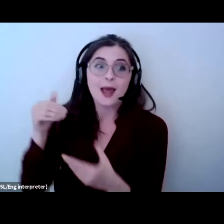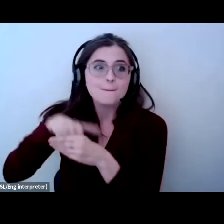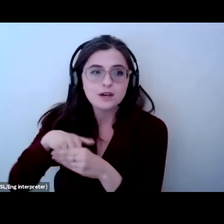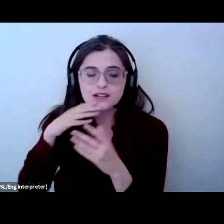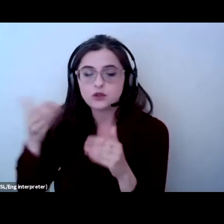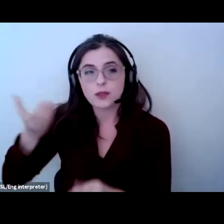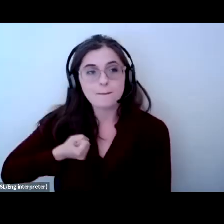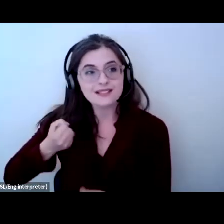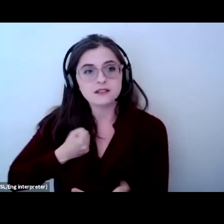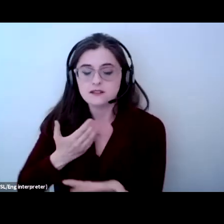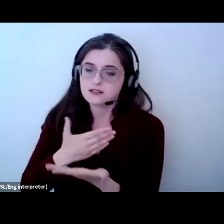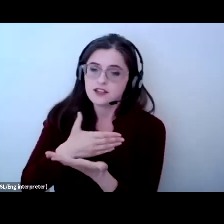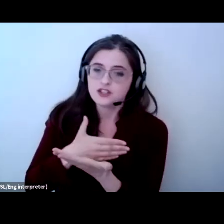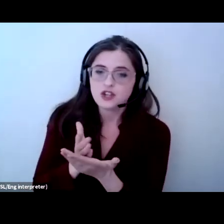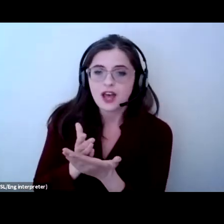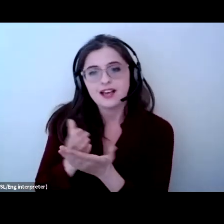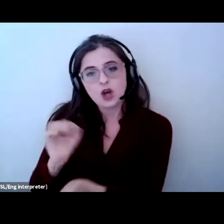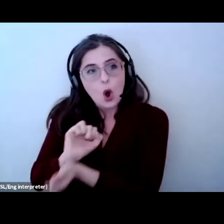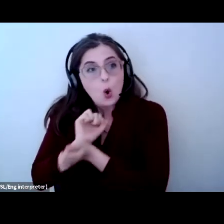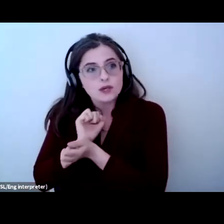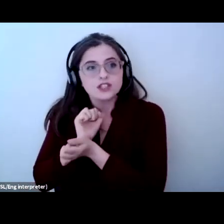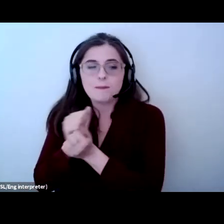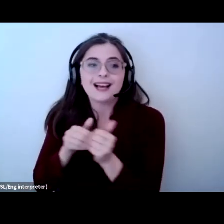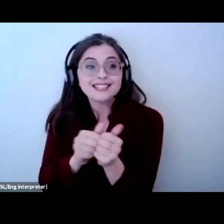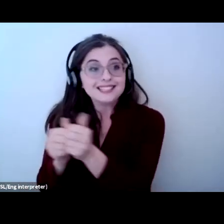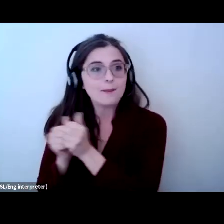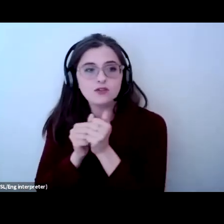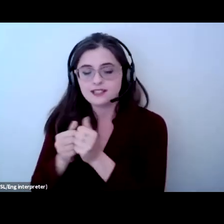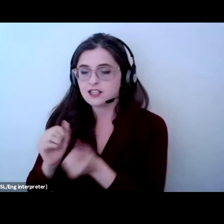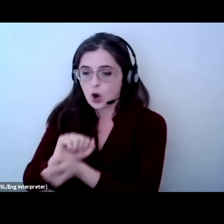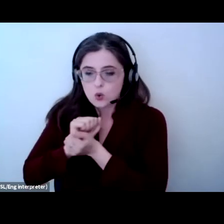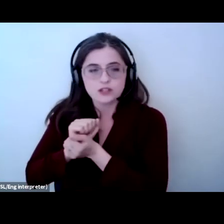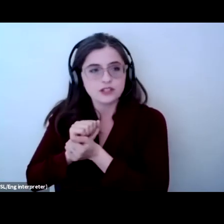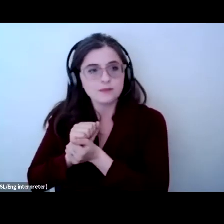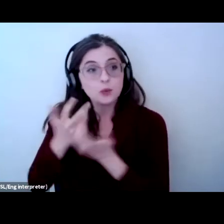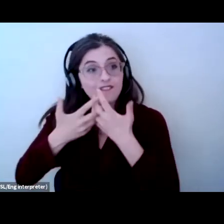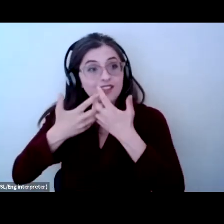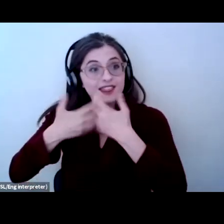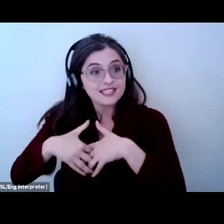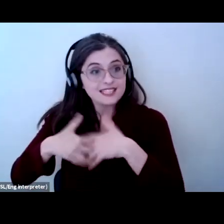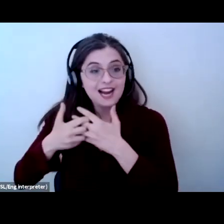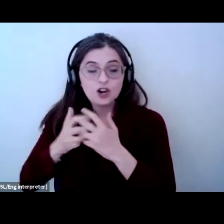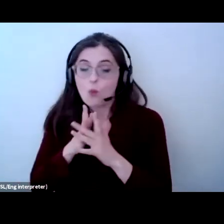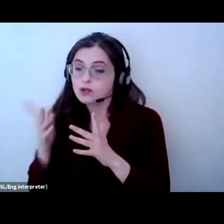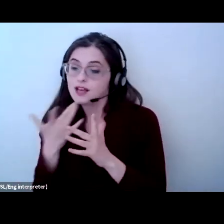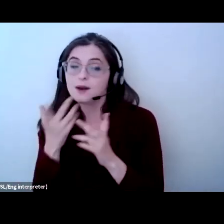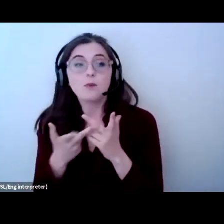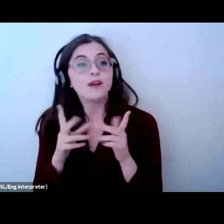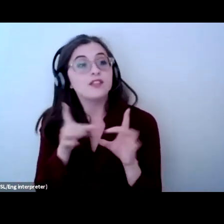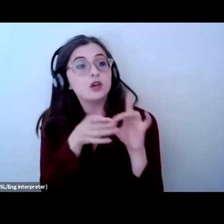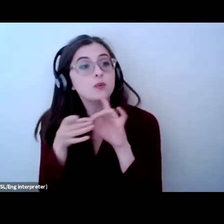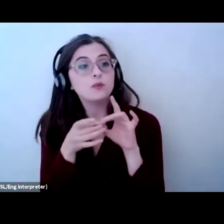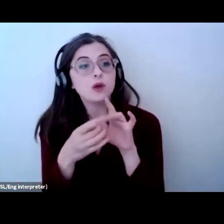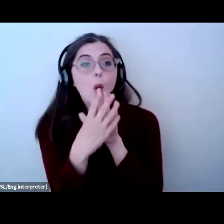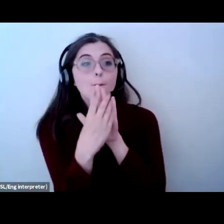democratic decision making. So we have the tech on one side, supported by the cooperative model of governance